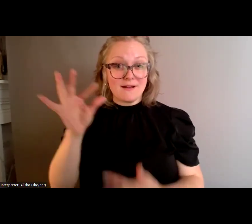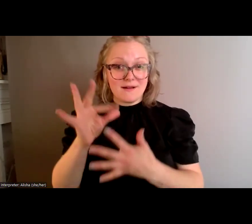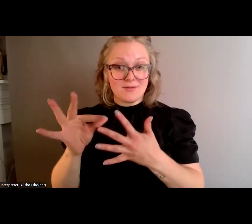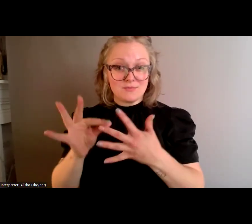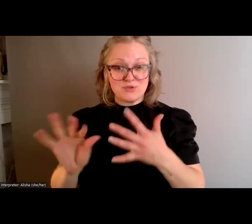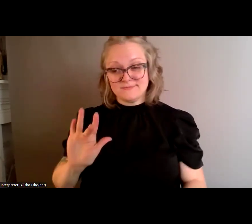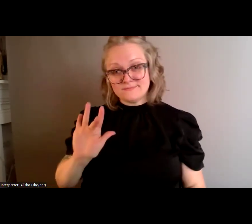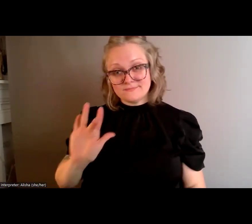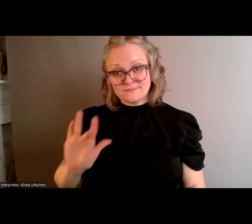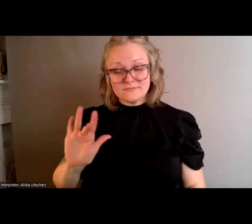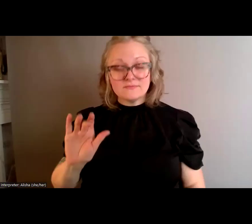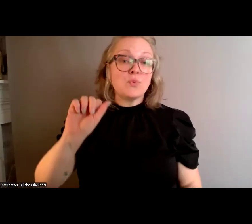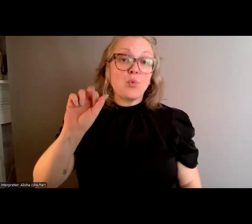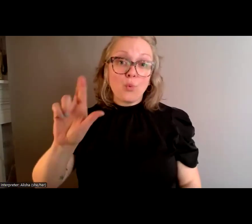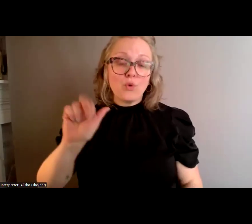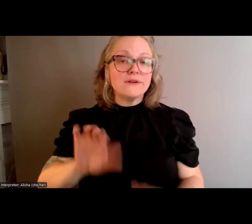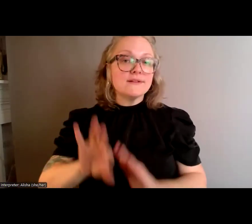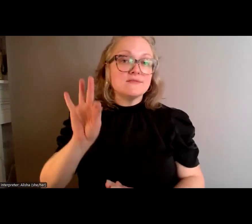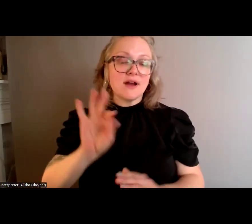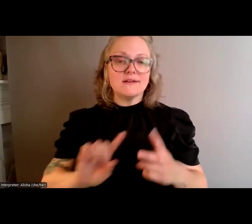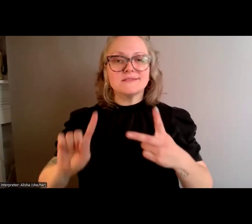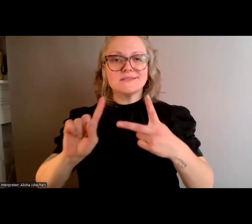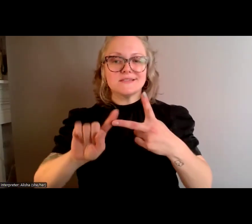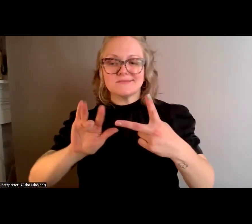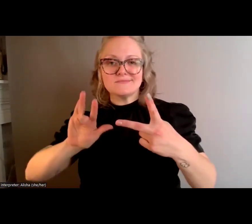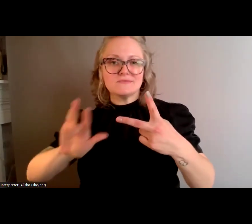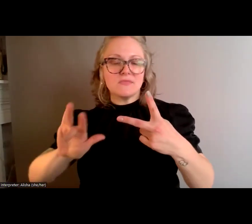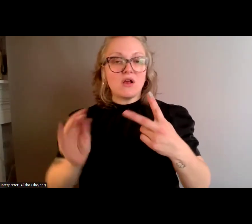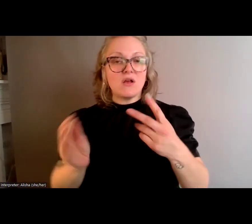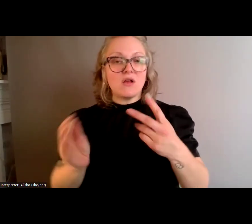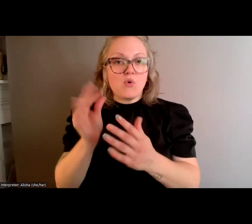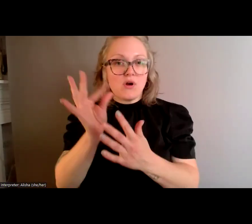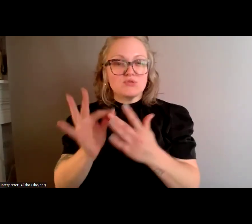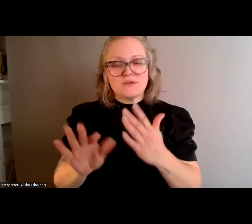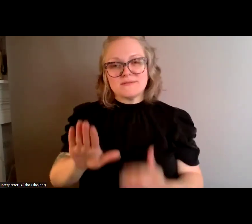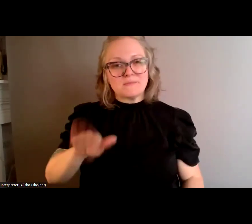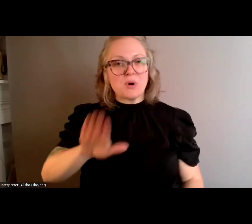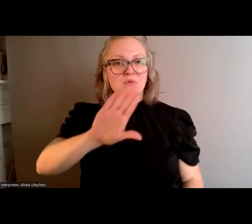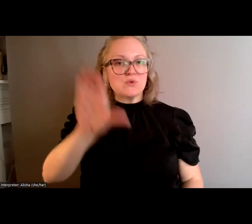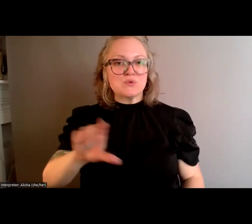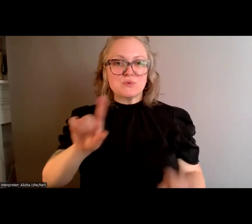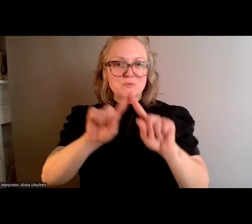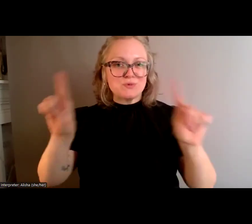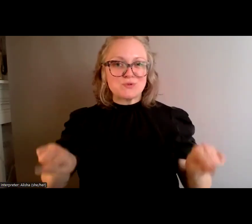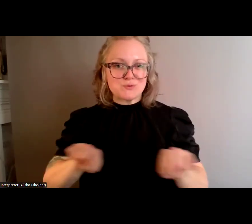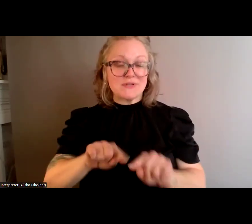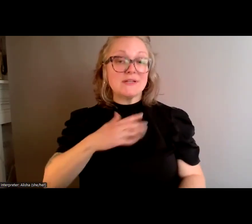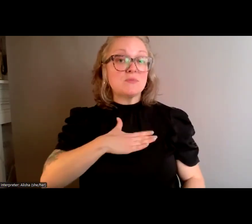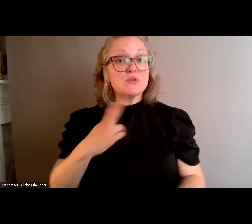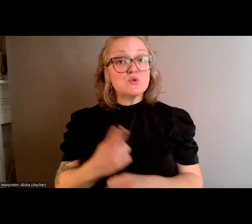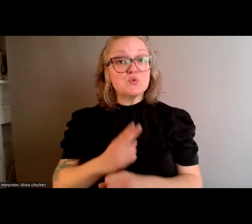may also be located in the More option at the bottom of your Zoom screen. Please use the chat box